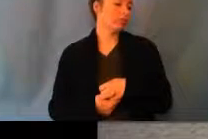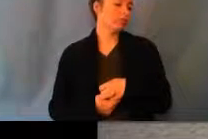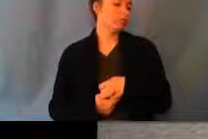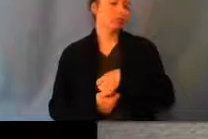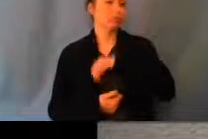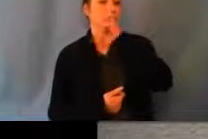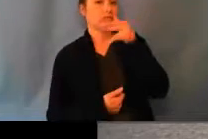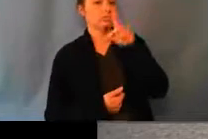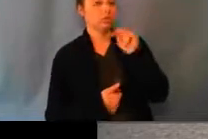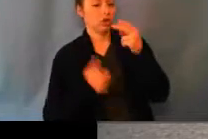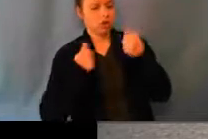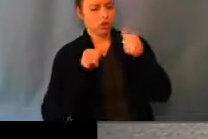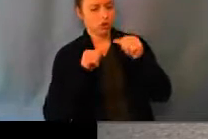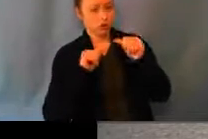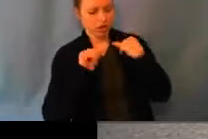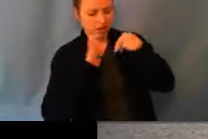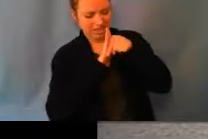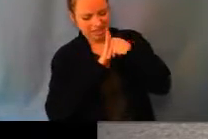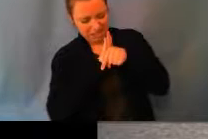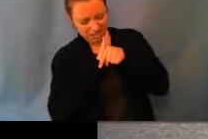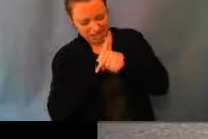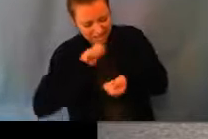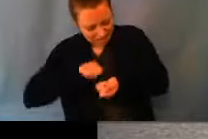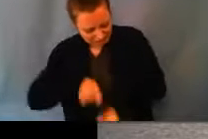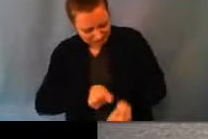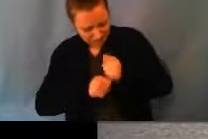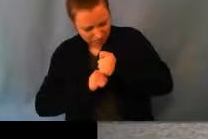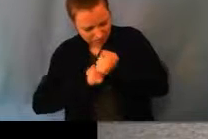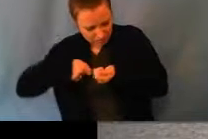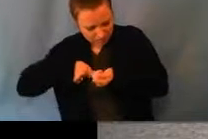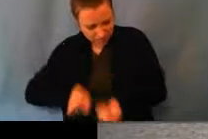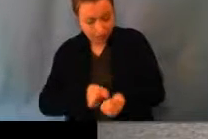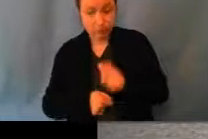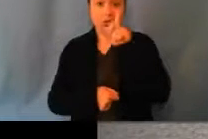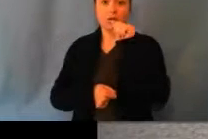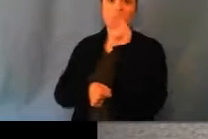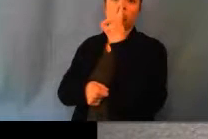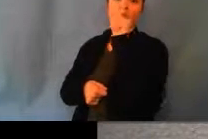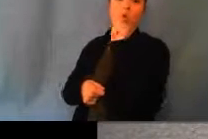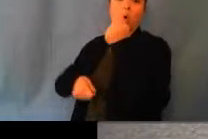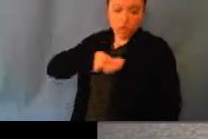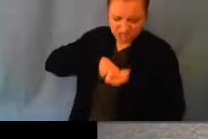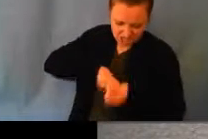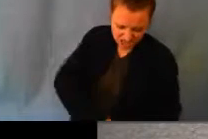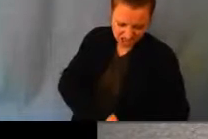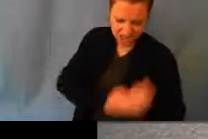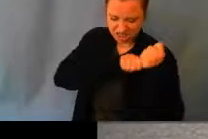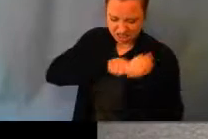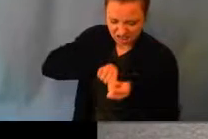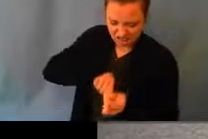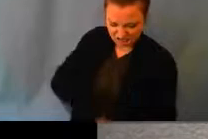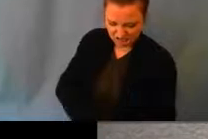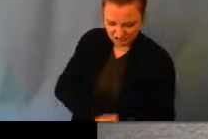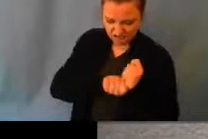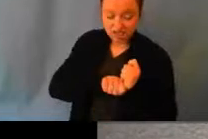Then Juan tried to dig the deepest moat. Nearby, Laura was digging a deep moat too.